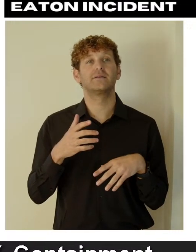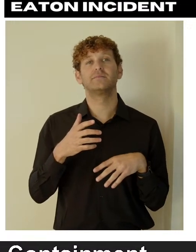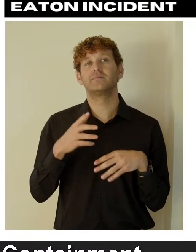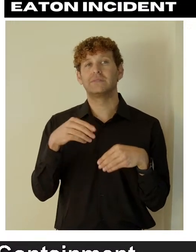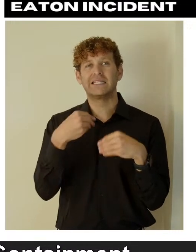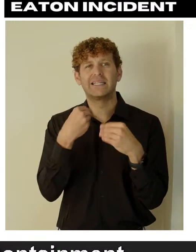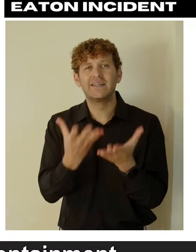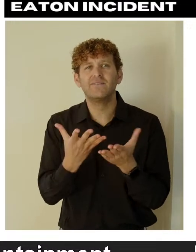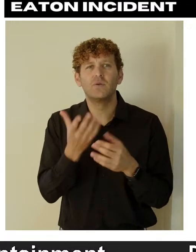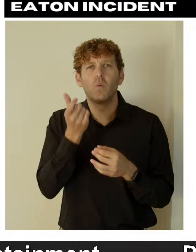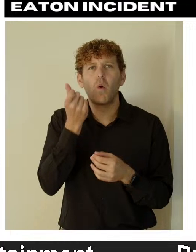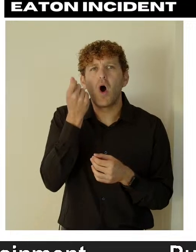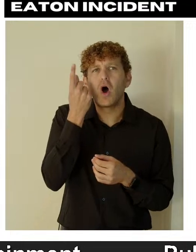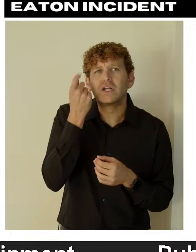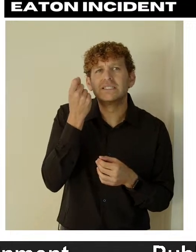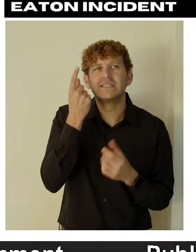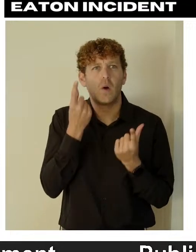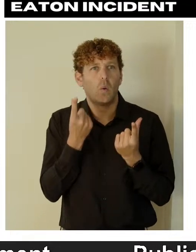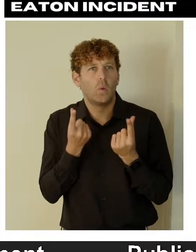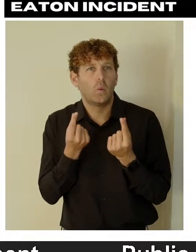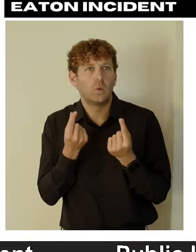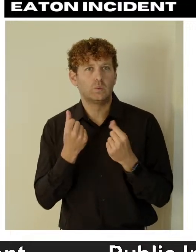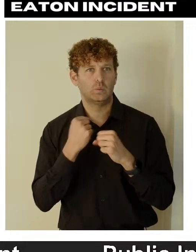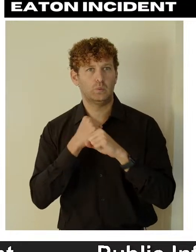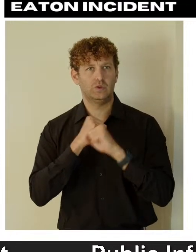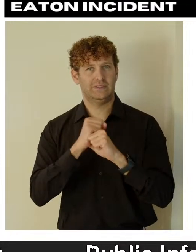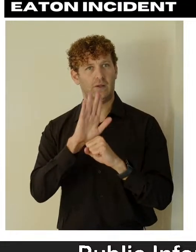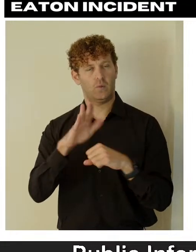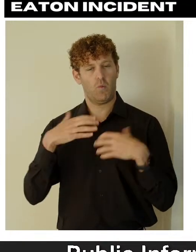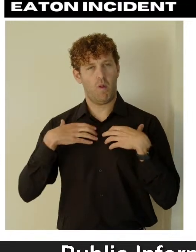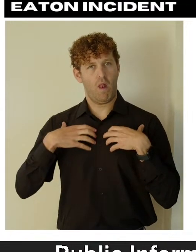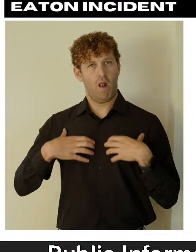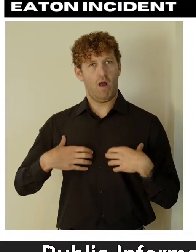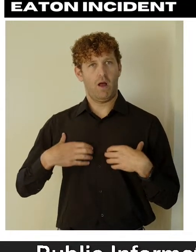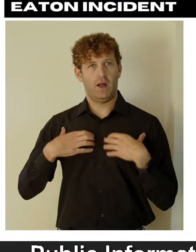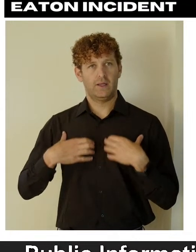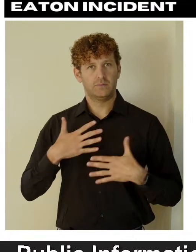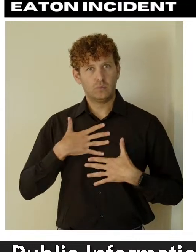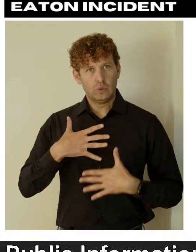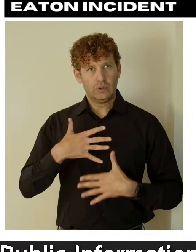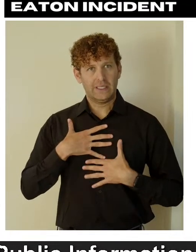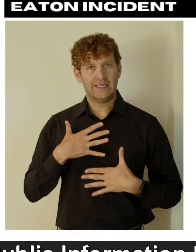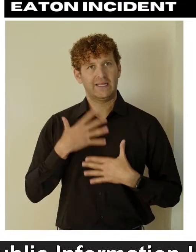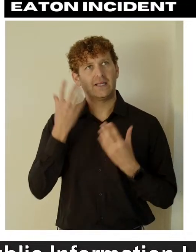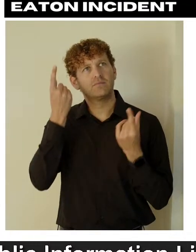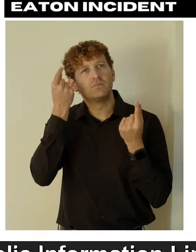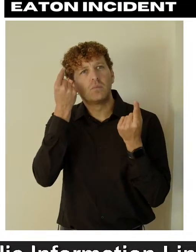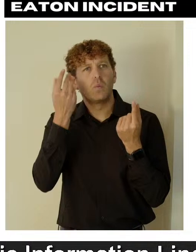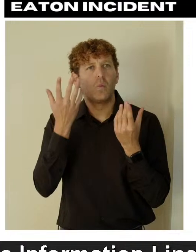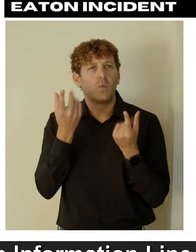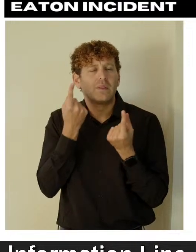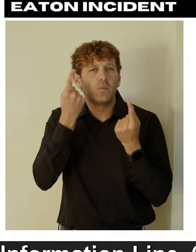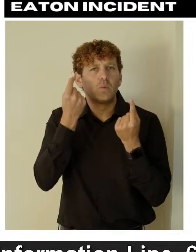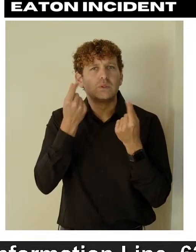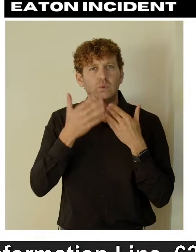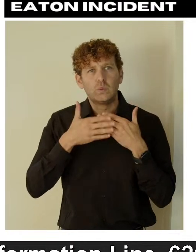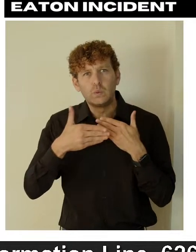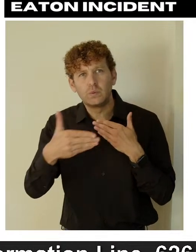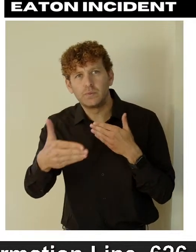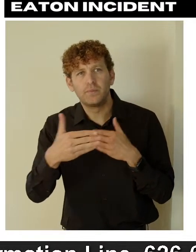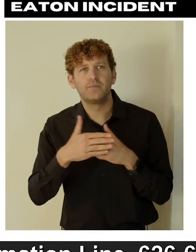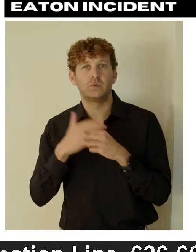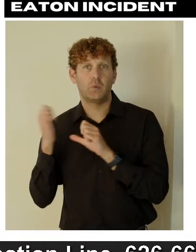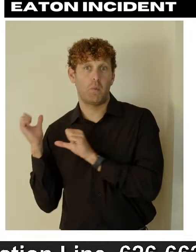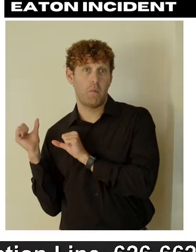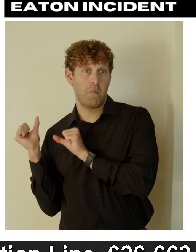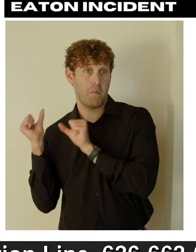the measures you should do now to protect your lungs. So consider that for the next round, and as we repopulate and move into areas that may have